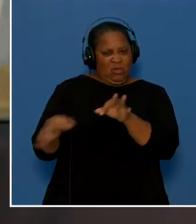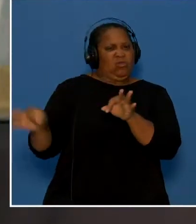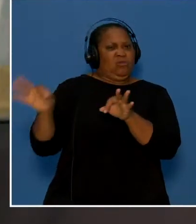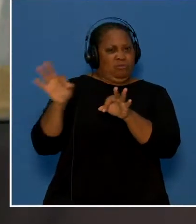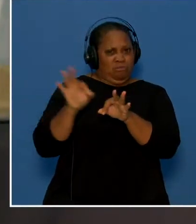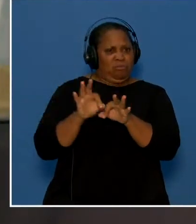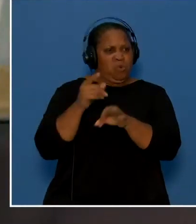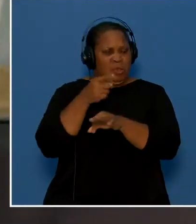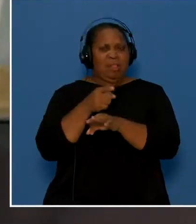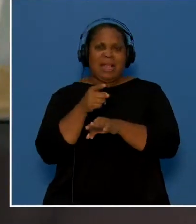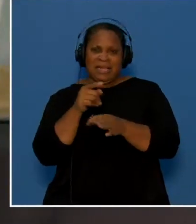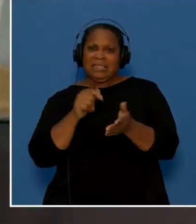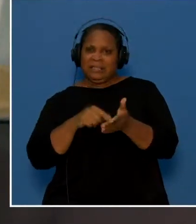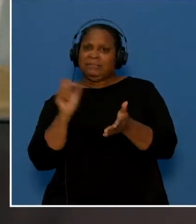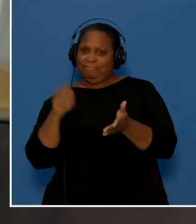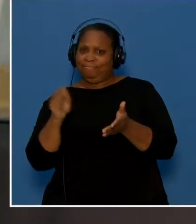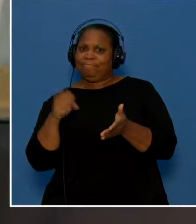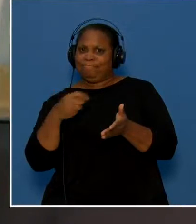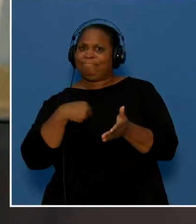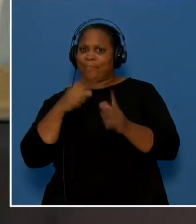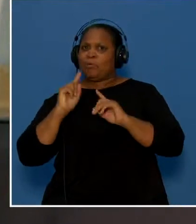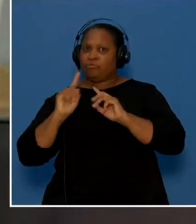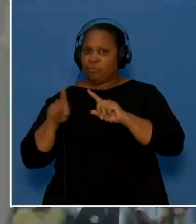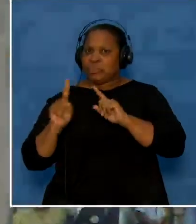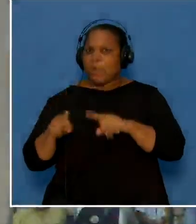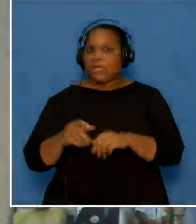issue, I would have responded. Thank you.